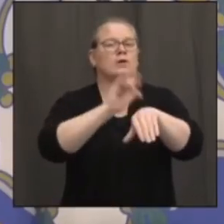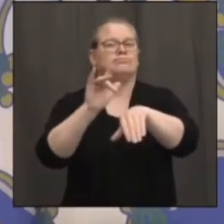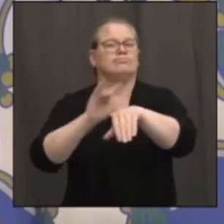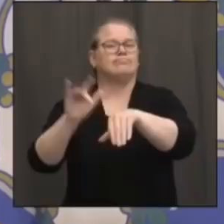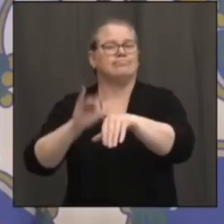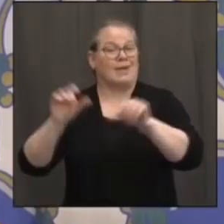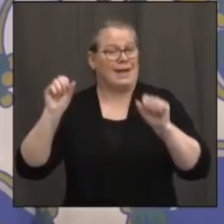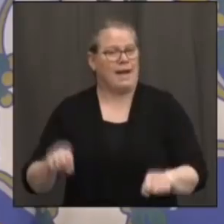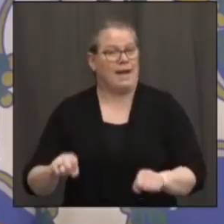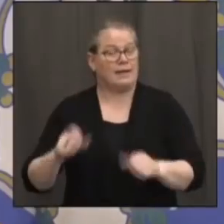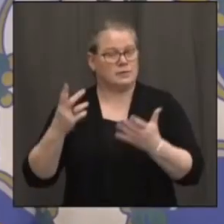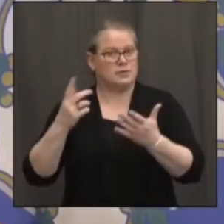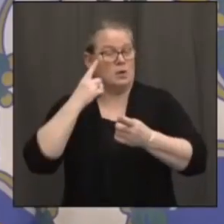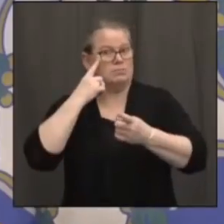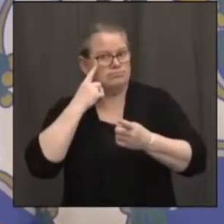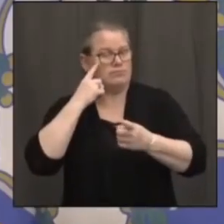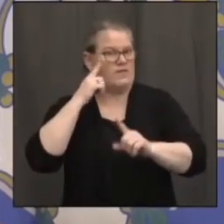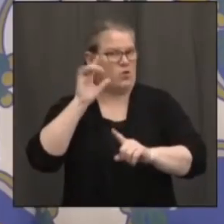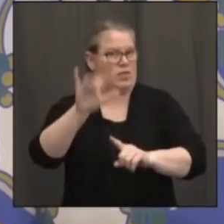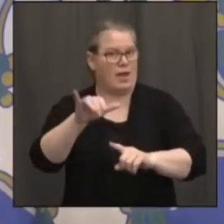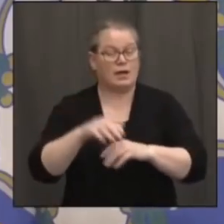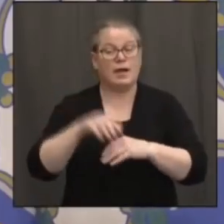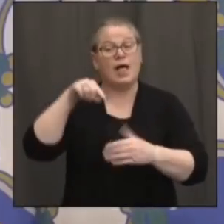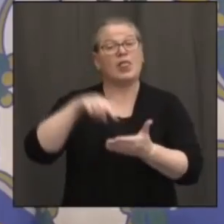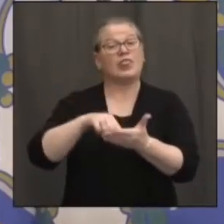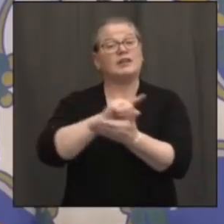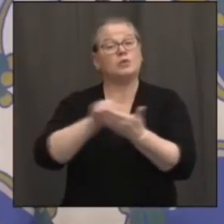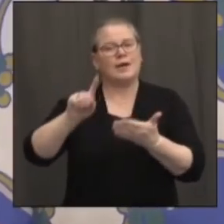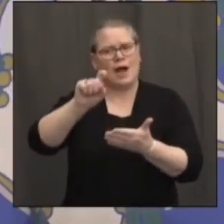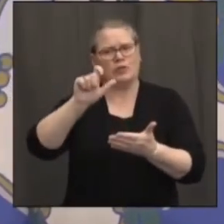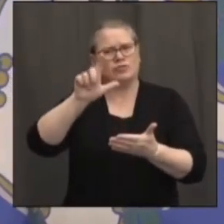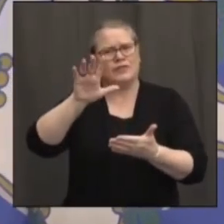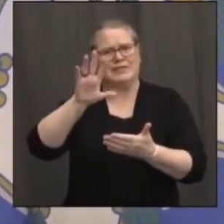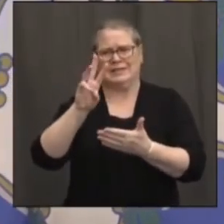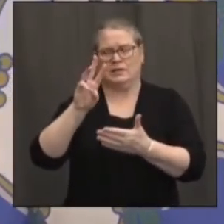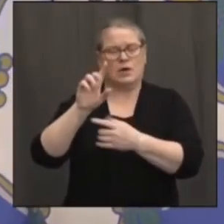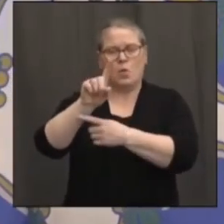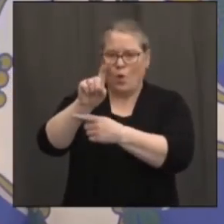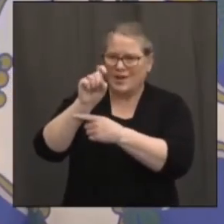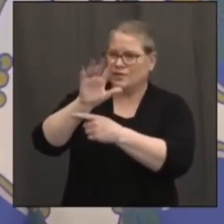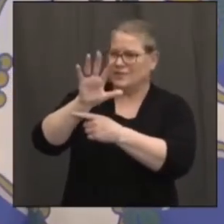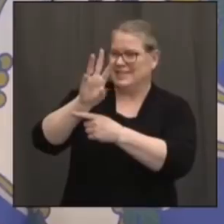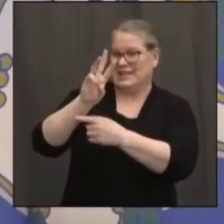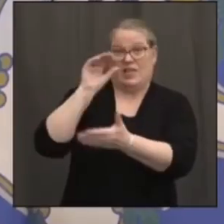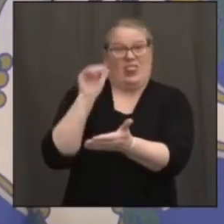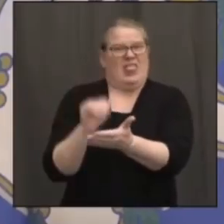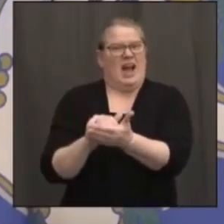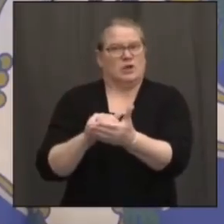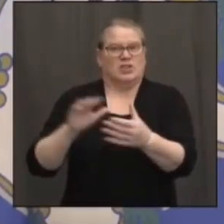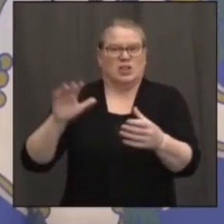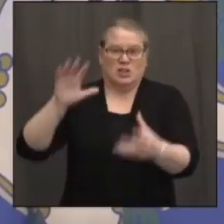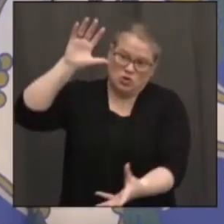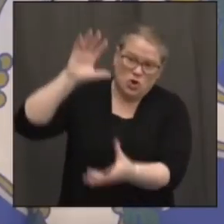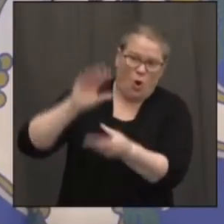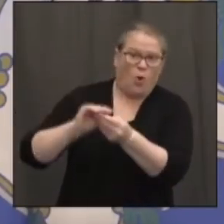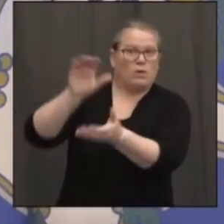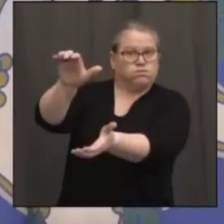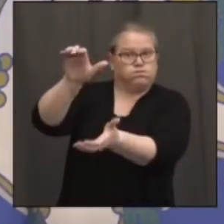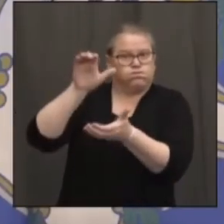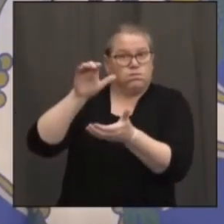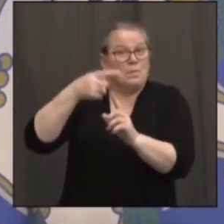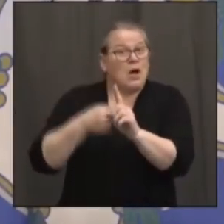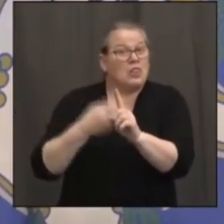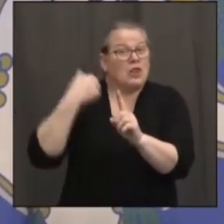156,000 total doses in this week. I know, as you remember, just from a month ago, we were at about less than 50,000 a week.